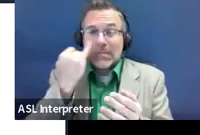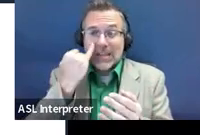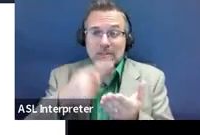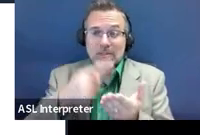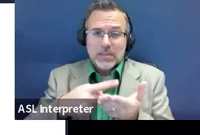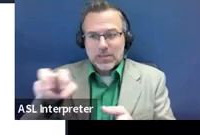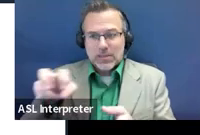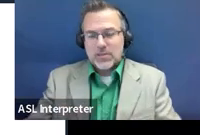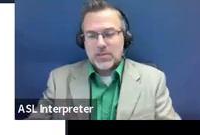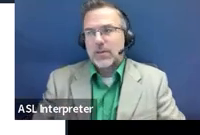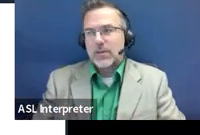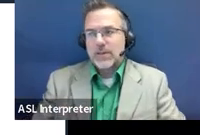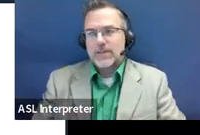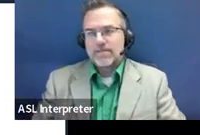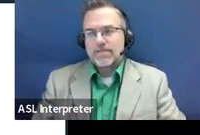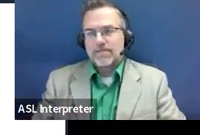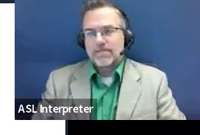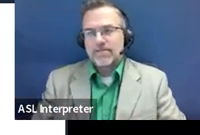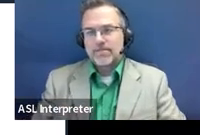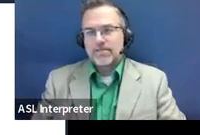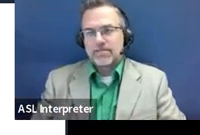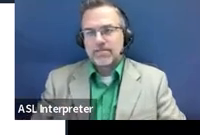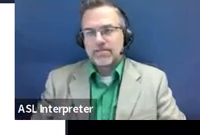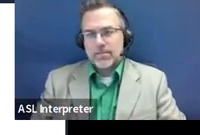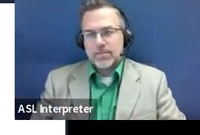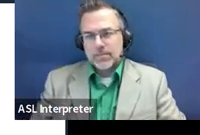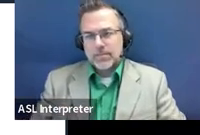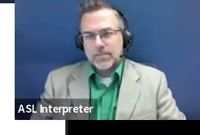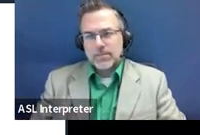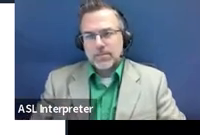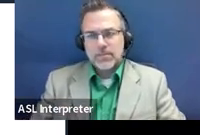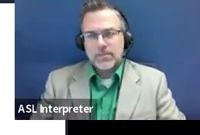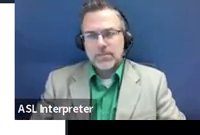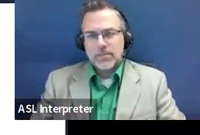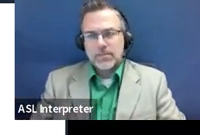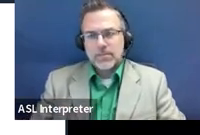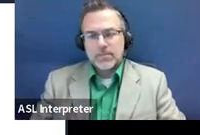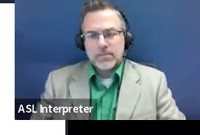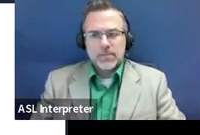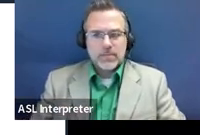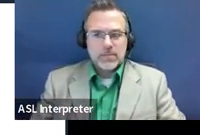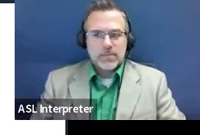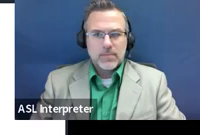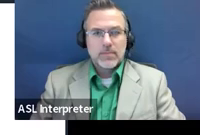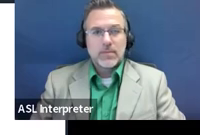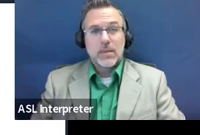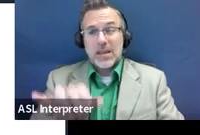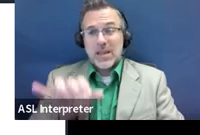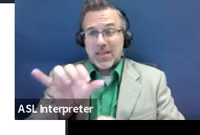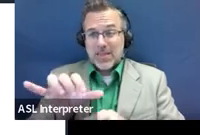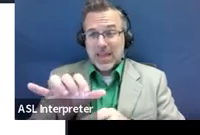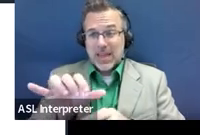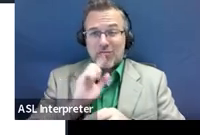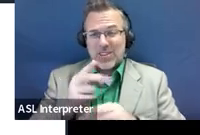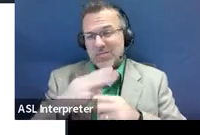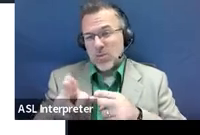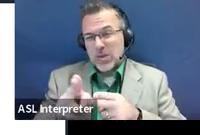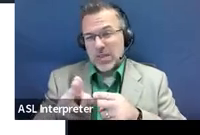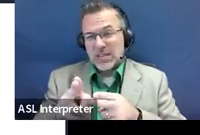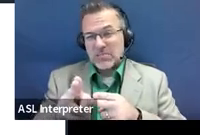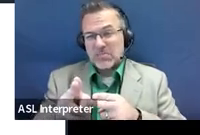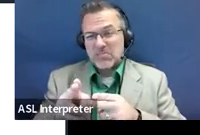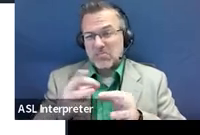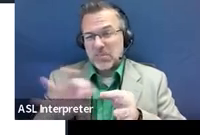All right, any questions about the advanced written notice? I know that one's pretty quick. There's not a lot of meat to it, but